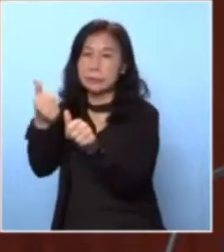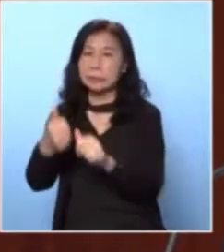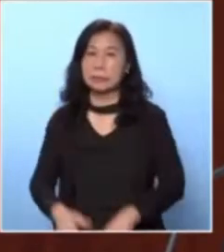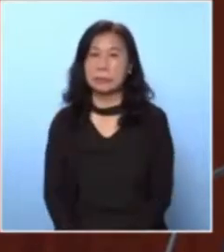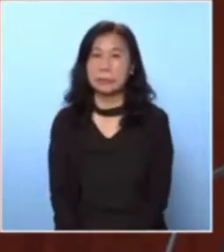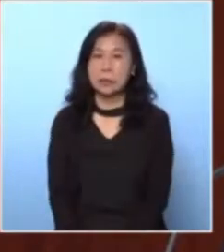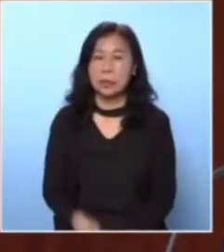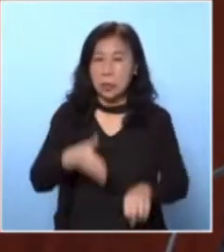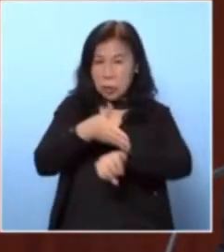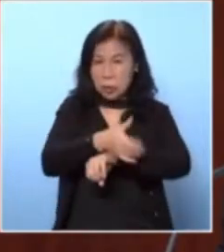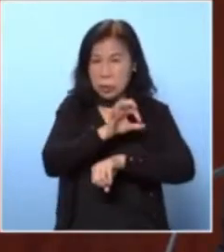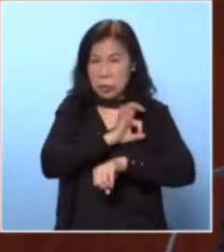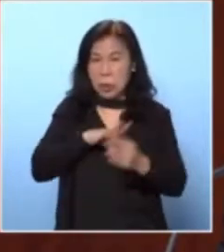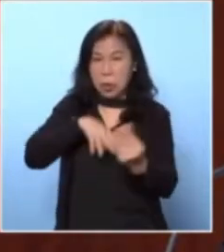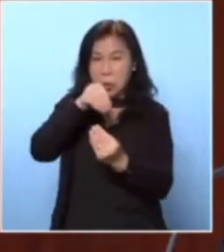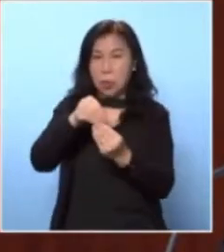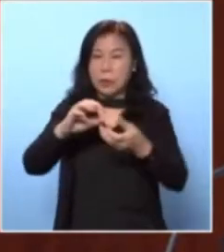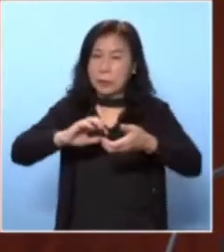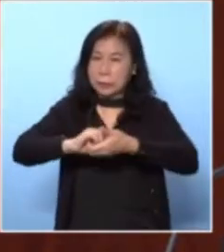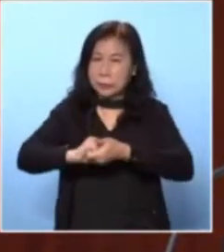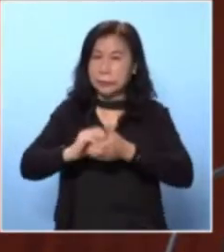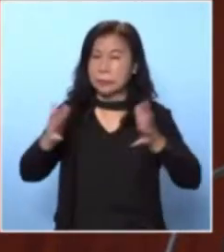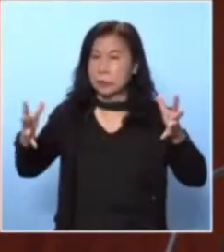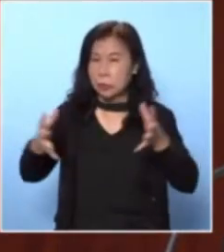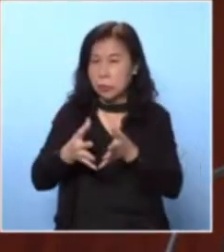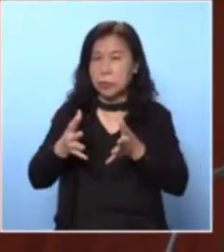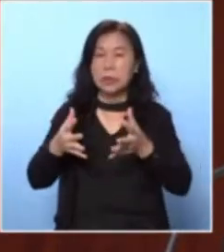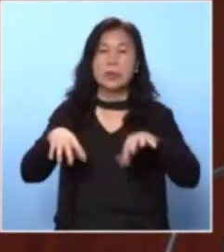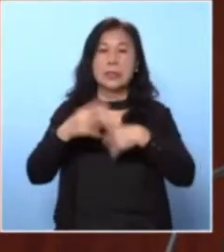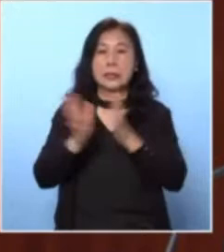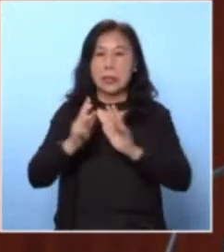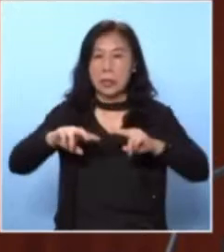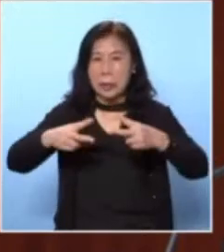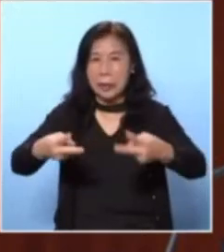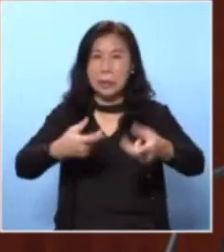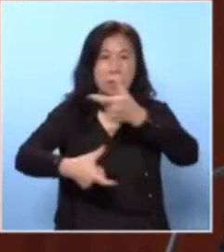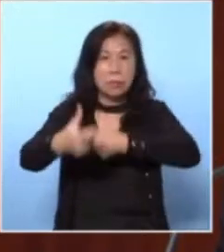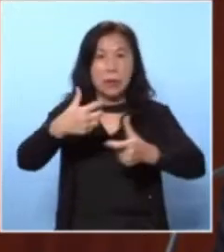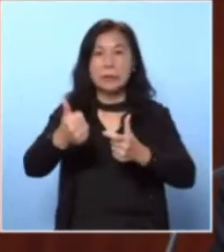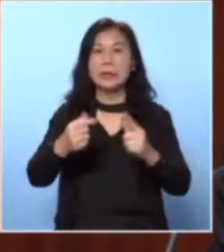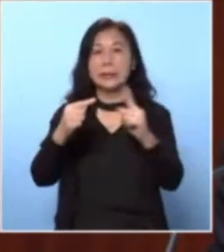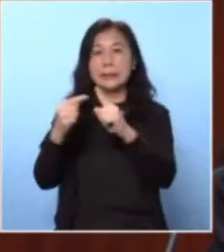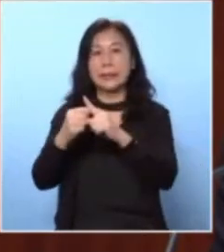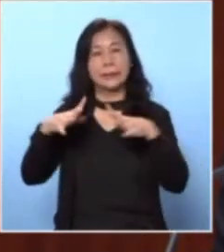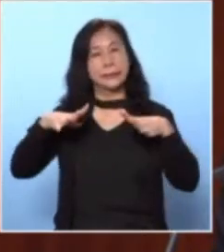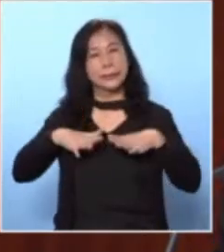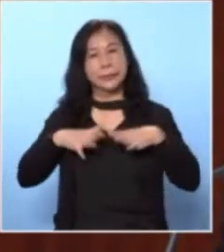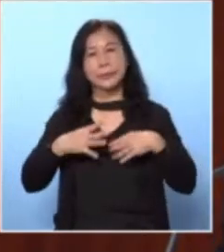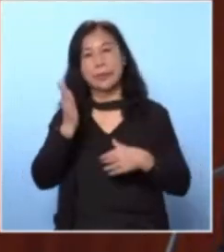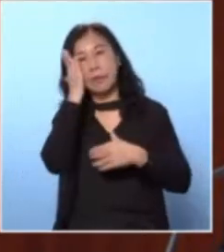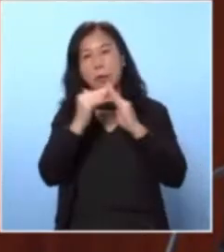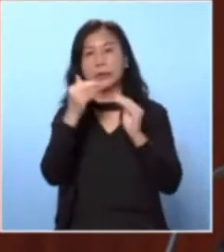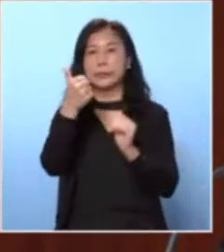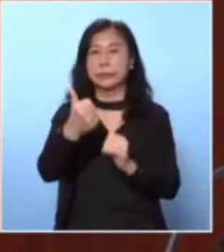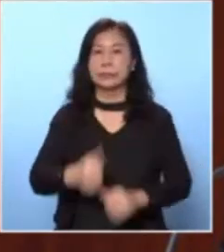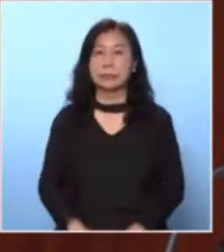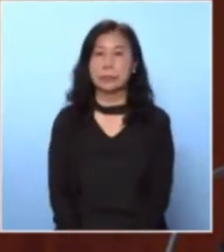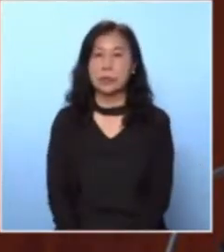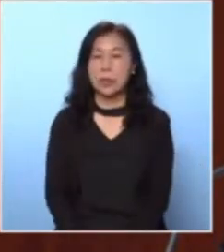of. We aspire to create a cohesive and caring community with a vibrant economy where everyone can enjoy